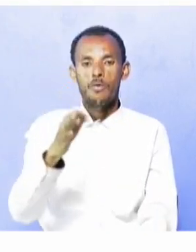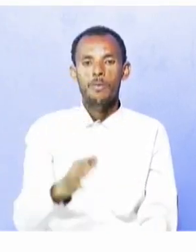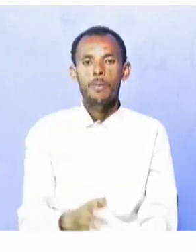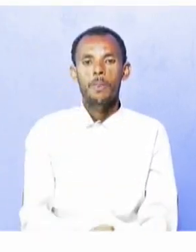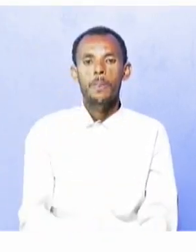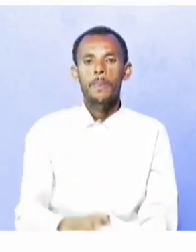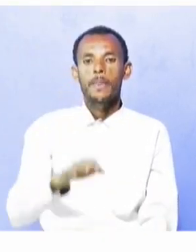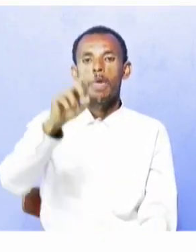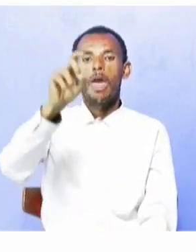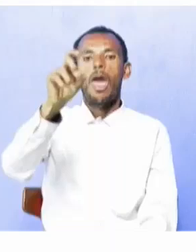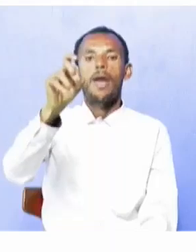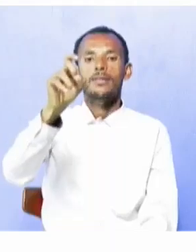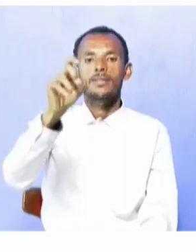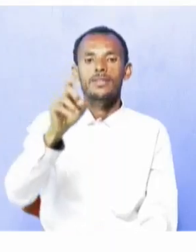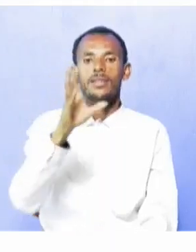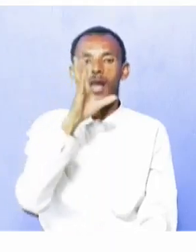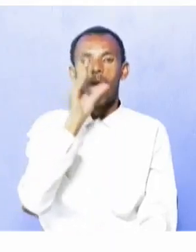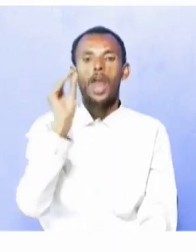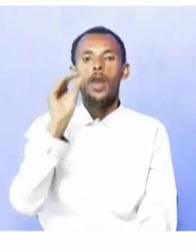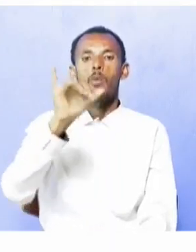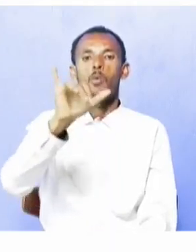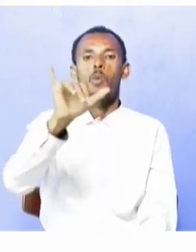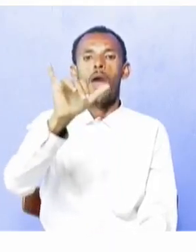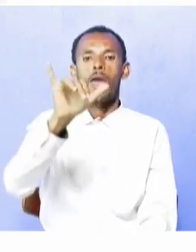of x and y